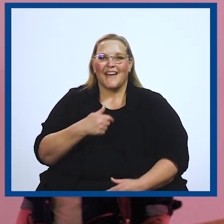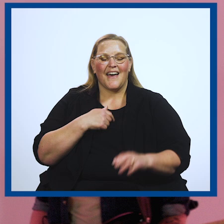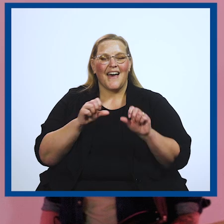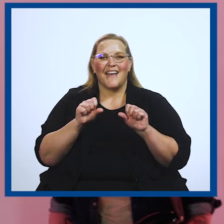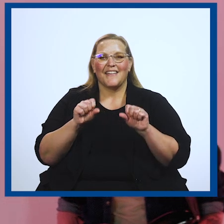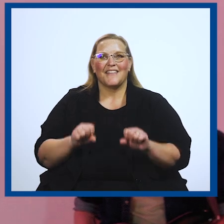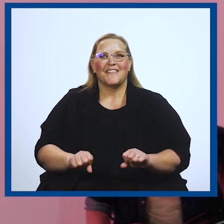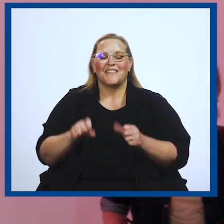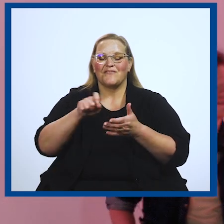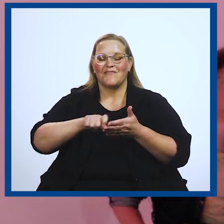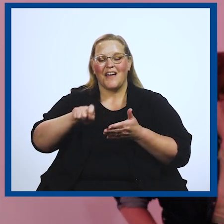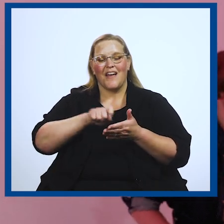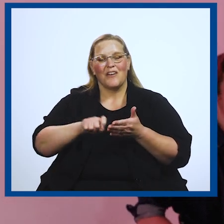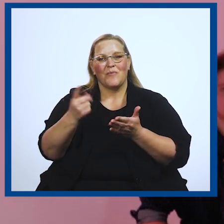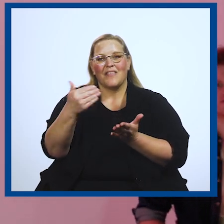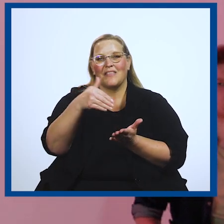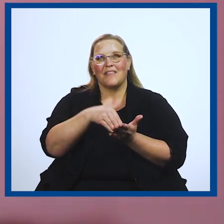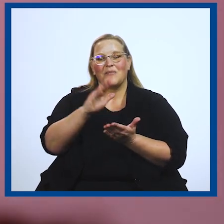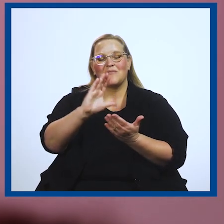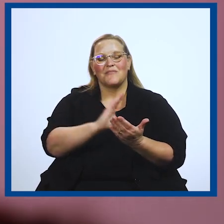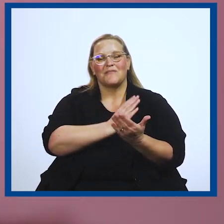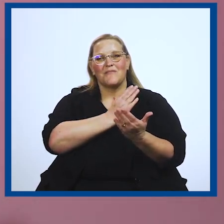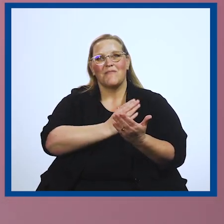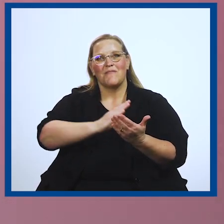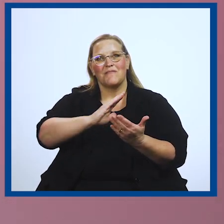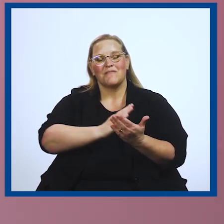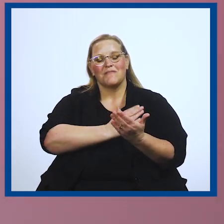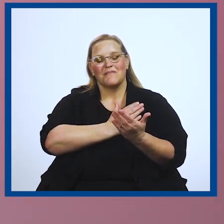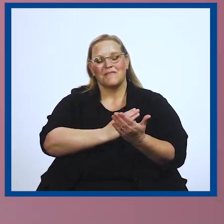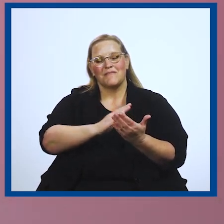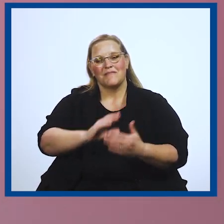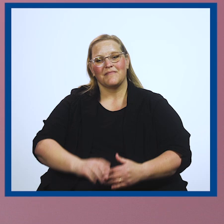I could write 1,000 songs